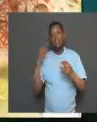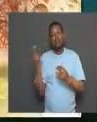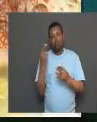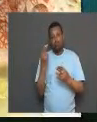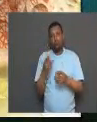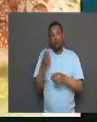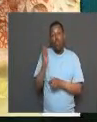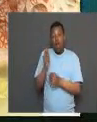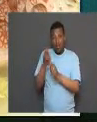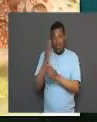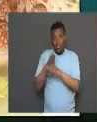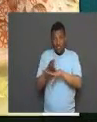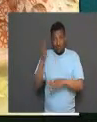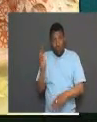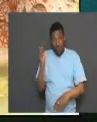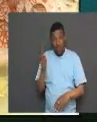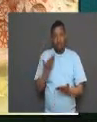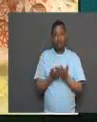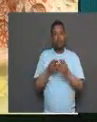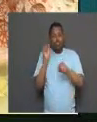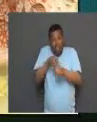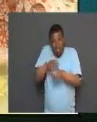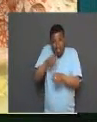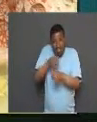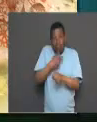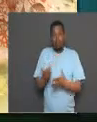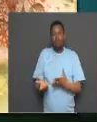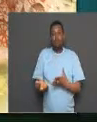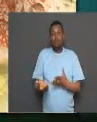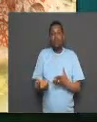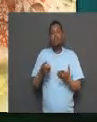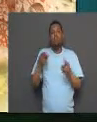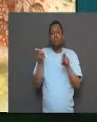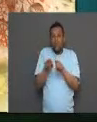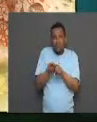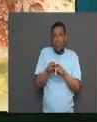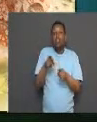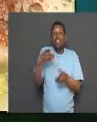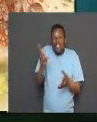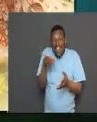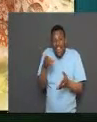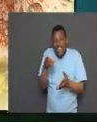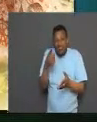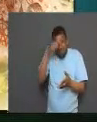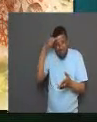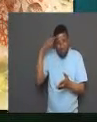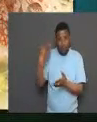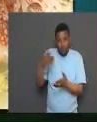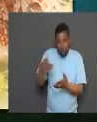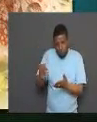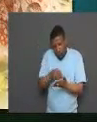sticks, shells, stones, and even charcoal scratched on cave